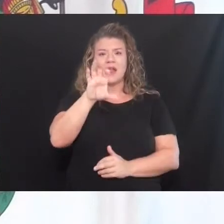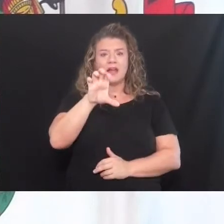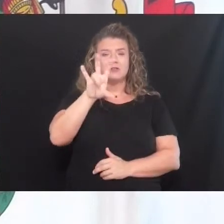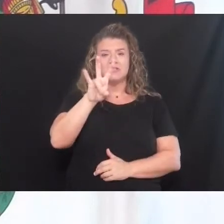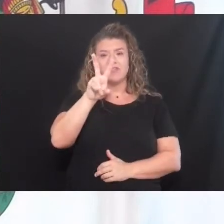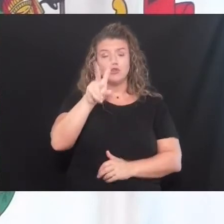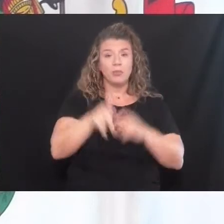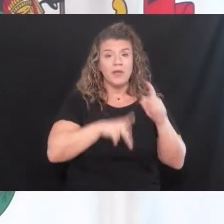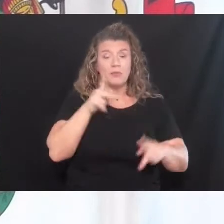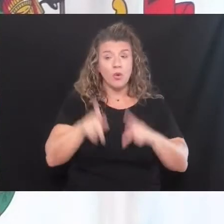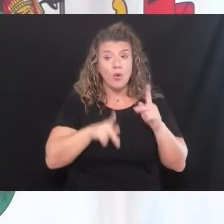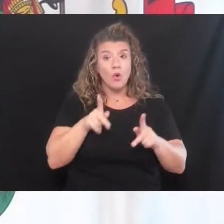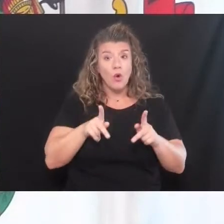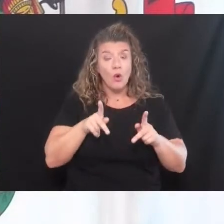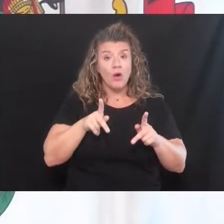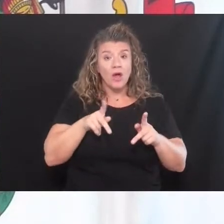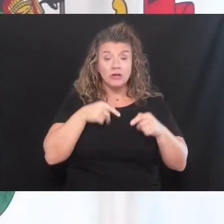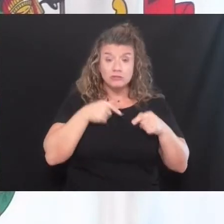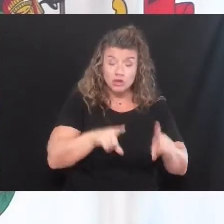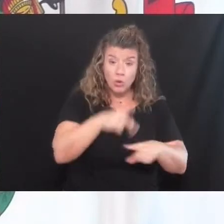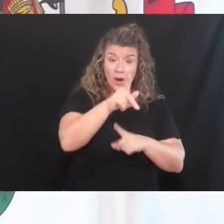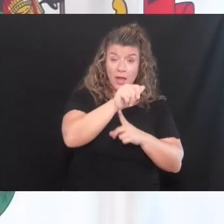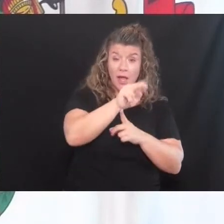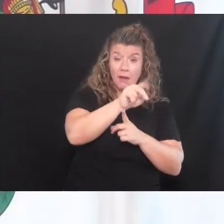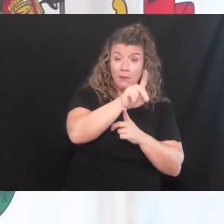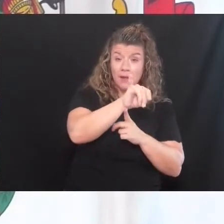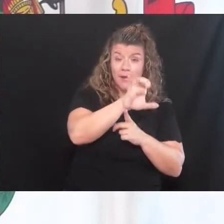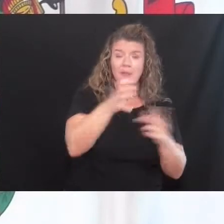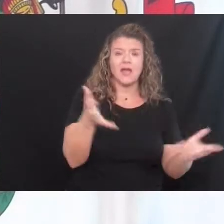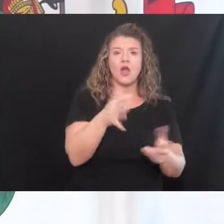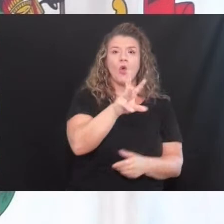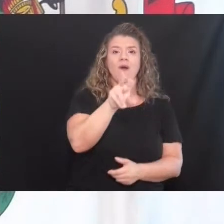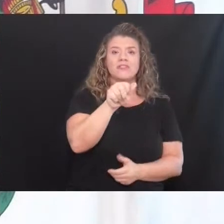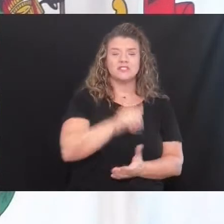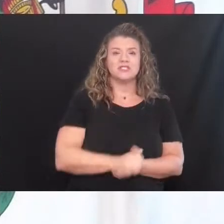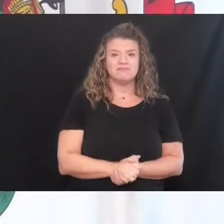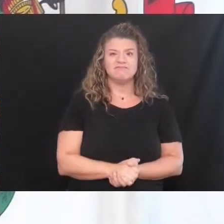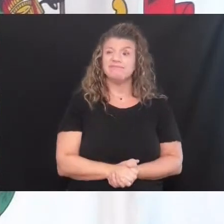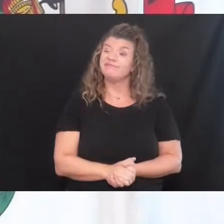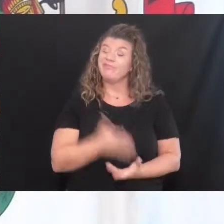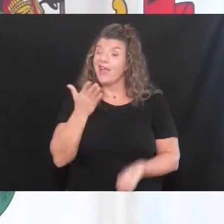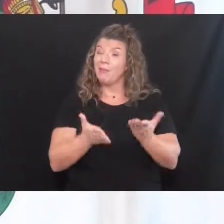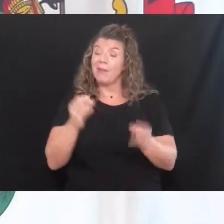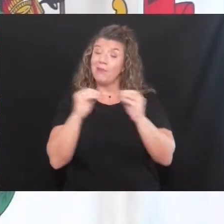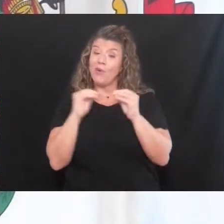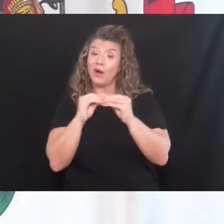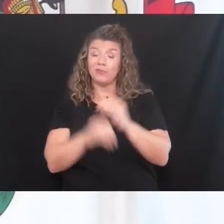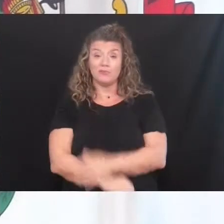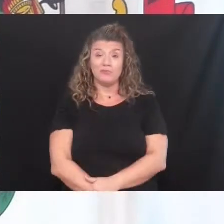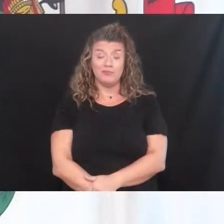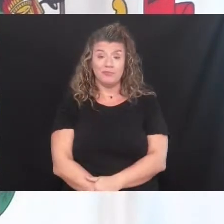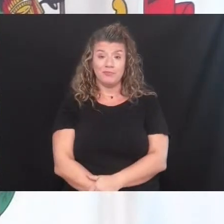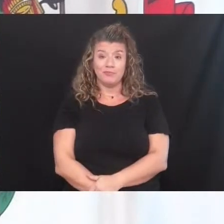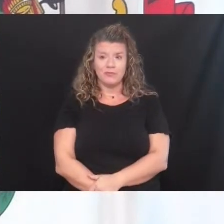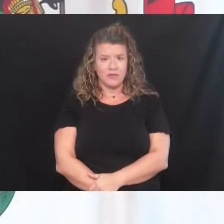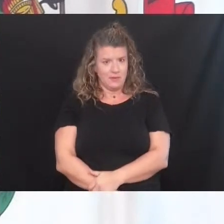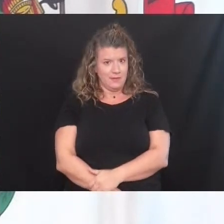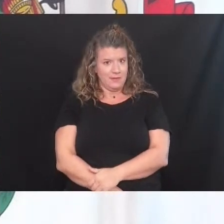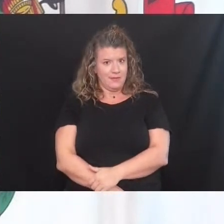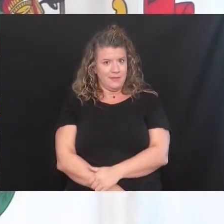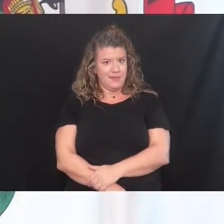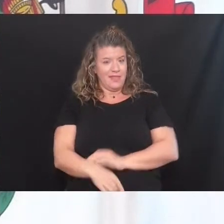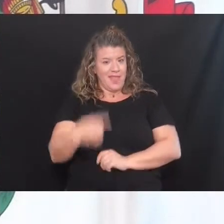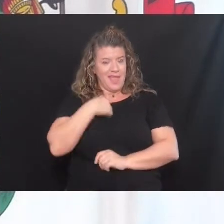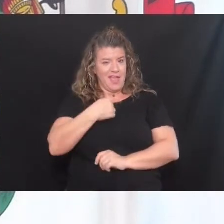2,972 people in a pandemic in the state of West Virginia and maybe lots and lots more, would you have